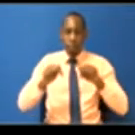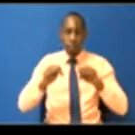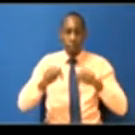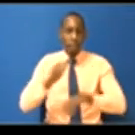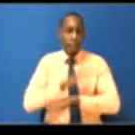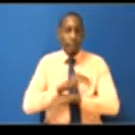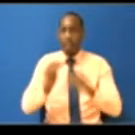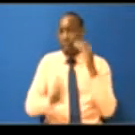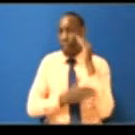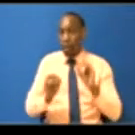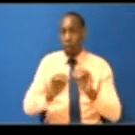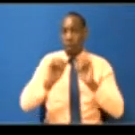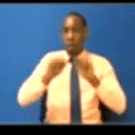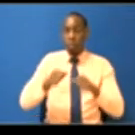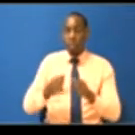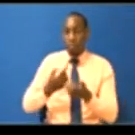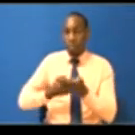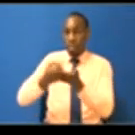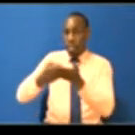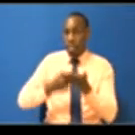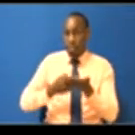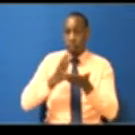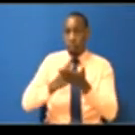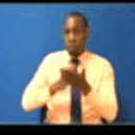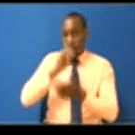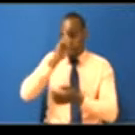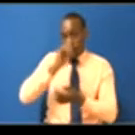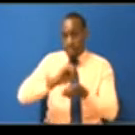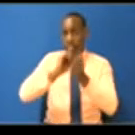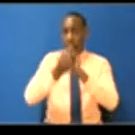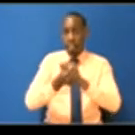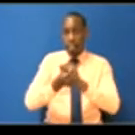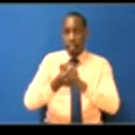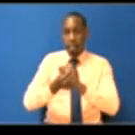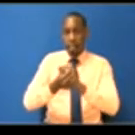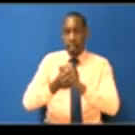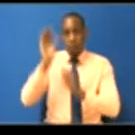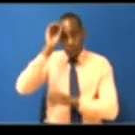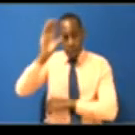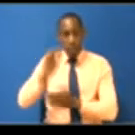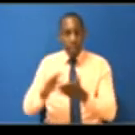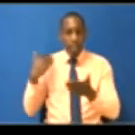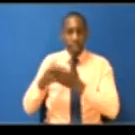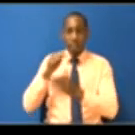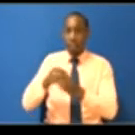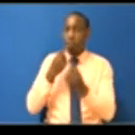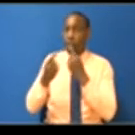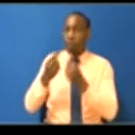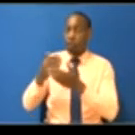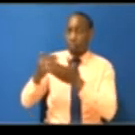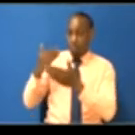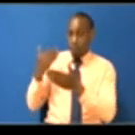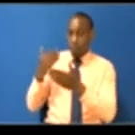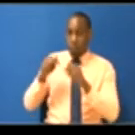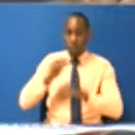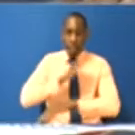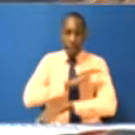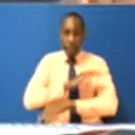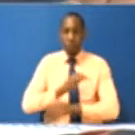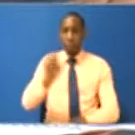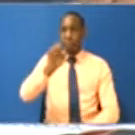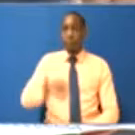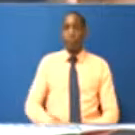bad candidates are taking debates seriously have you changed your mind since we spoke earlier this afternoon